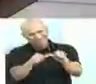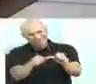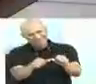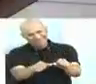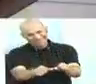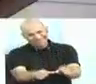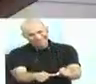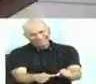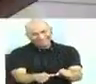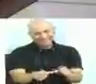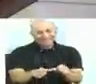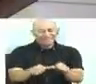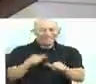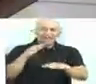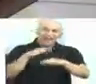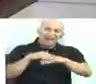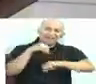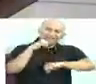on the ground.